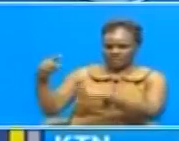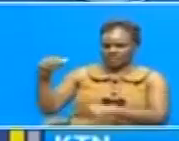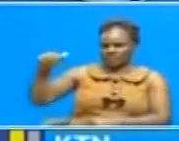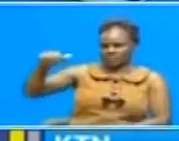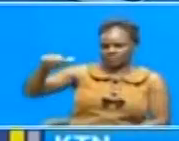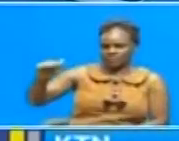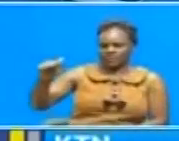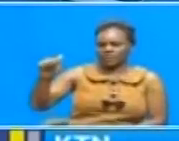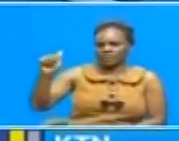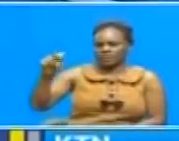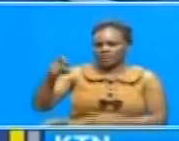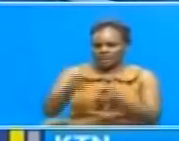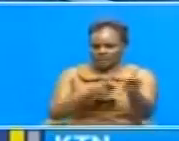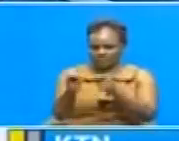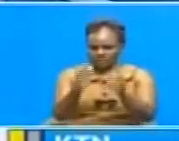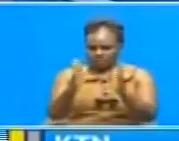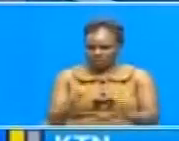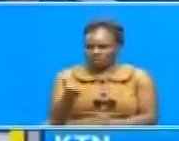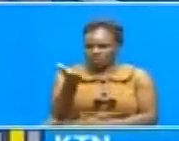True. And at one time you were actually